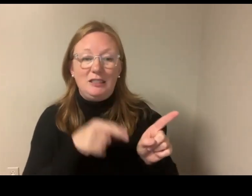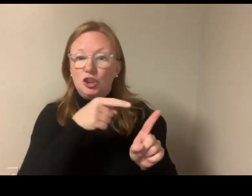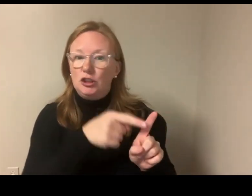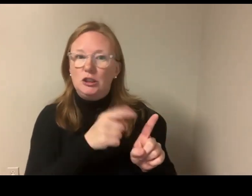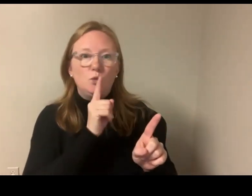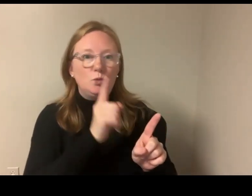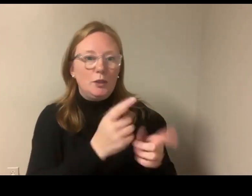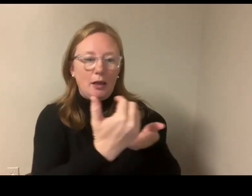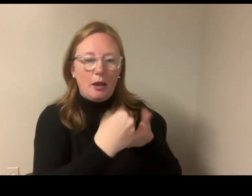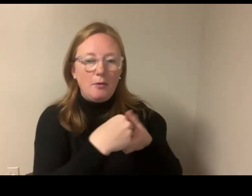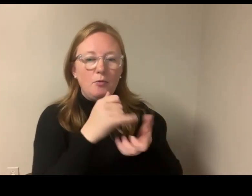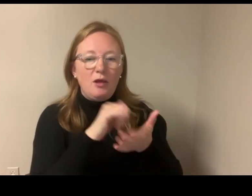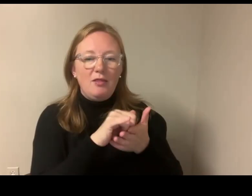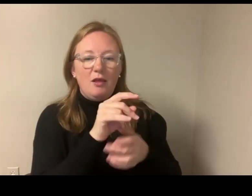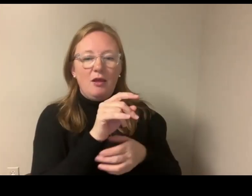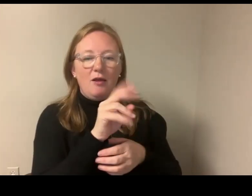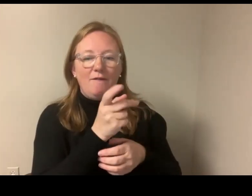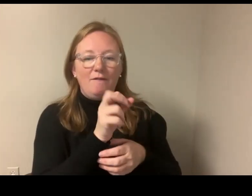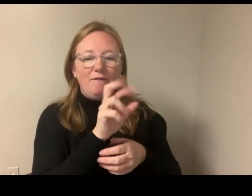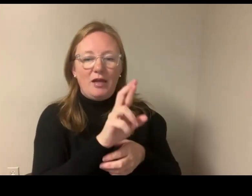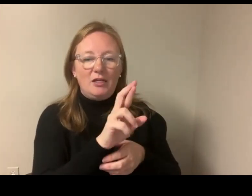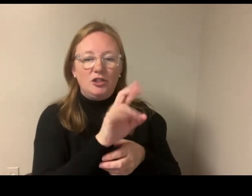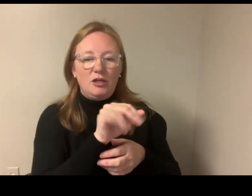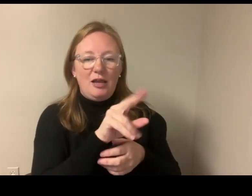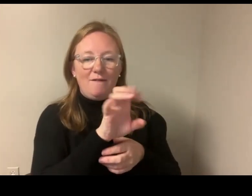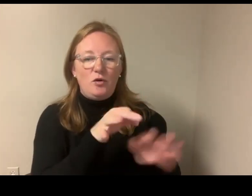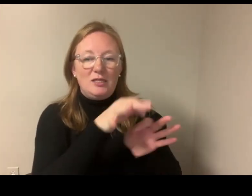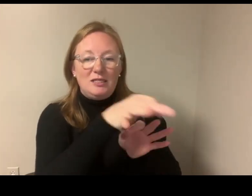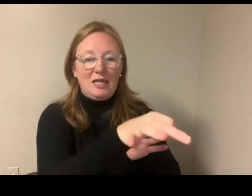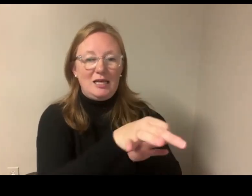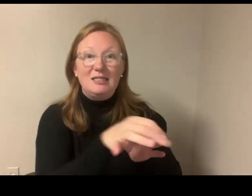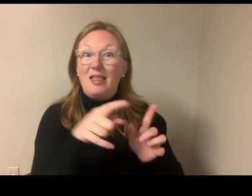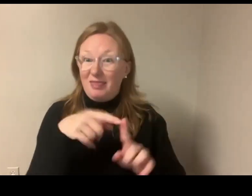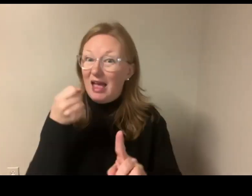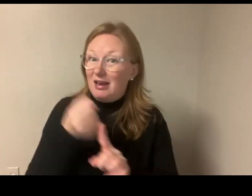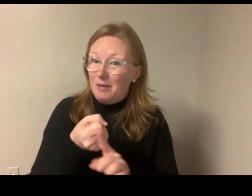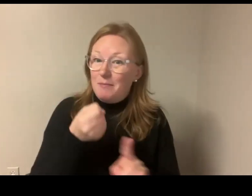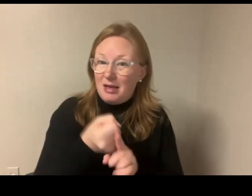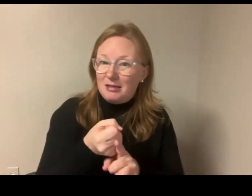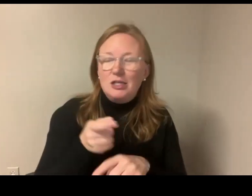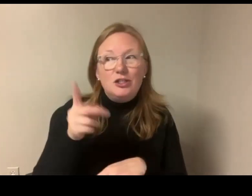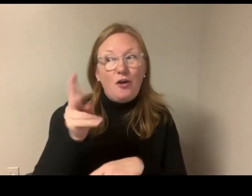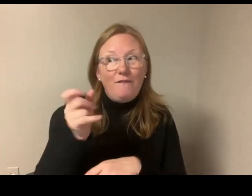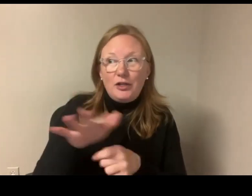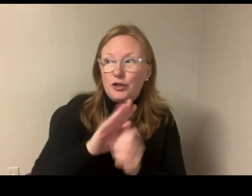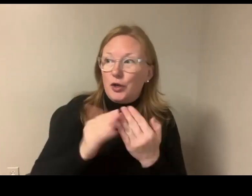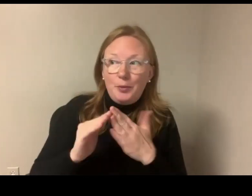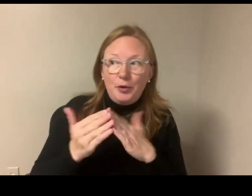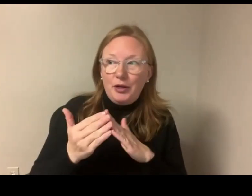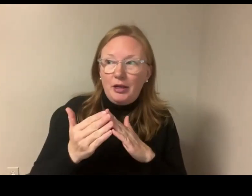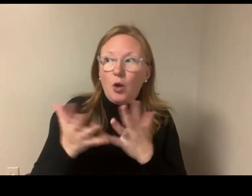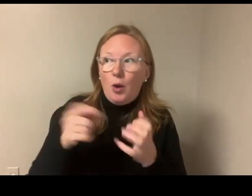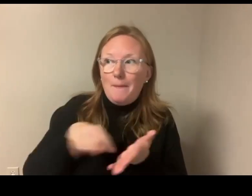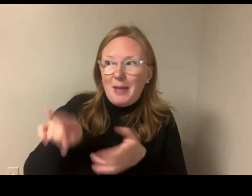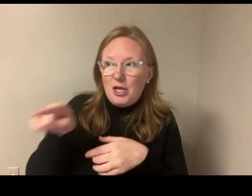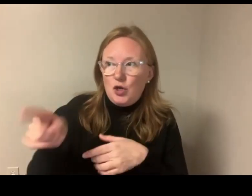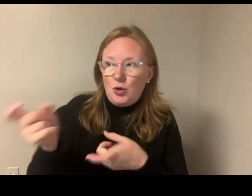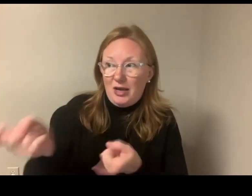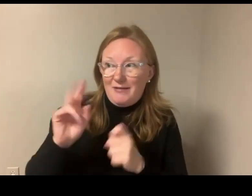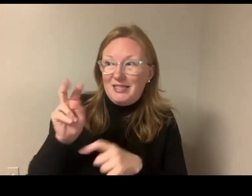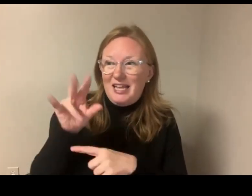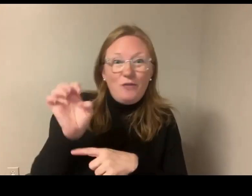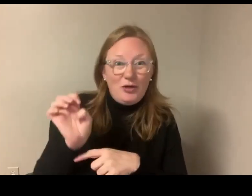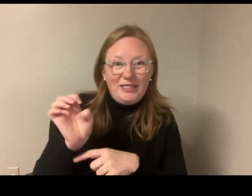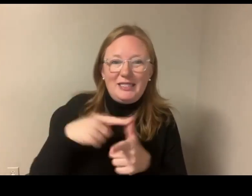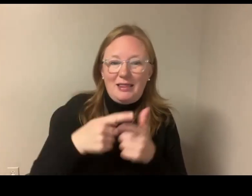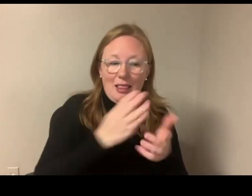resolving vendor invoice delays, which again have an impact on budget. So for those of you in the vendor community, please, we want to pay you. Give us those invoices so we can